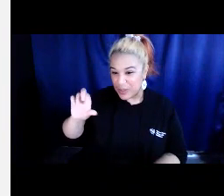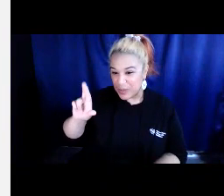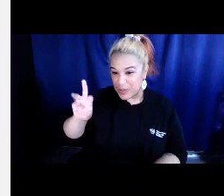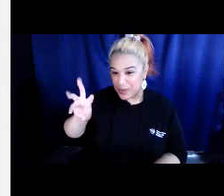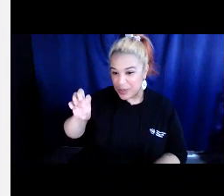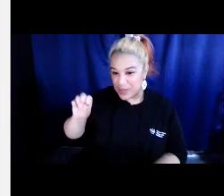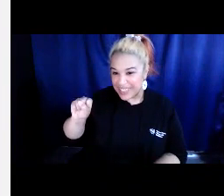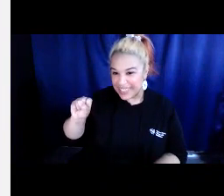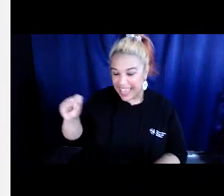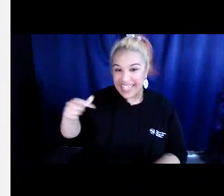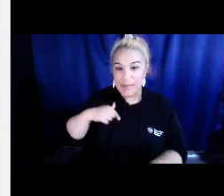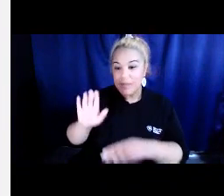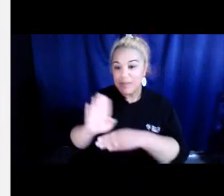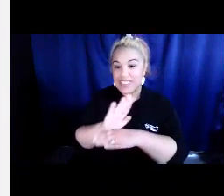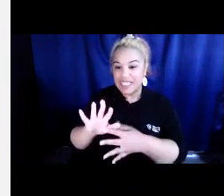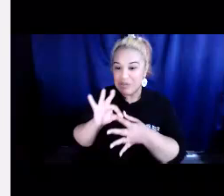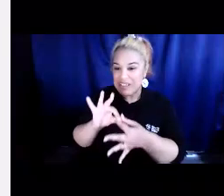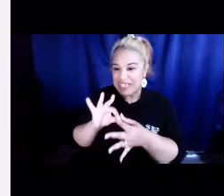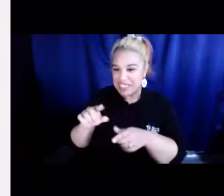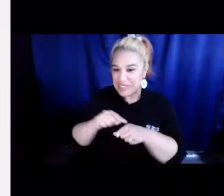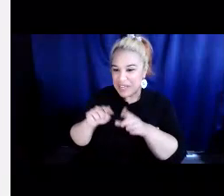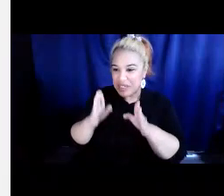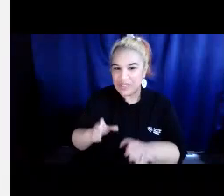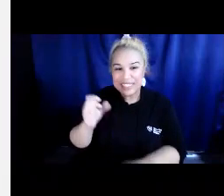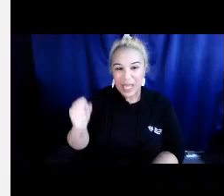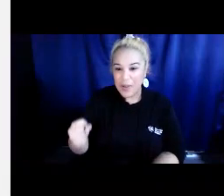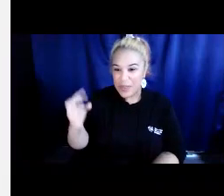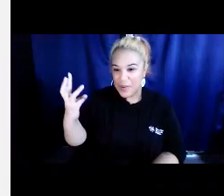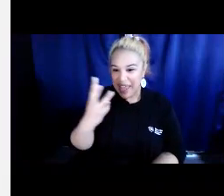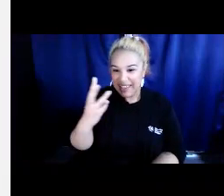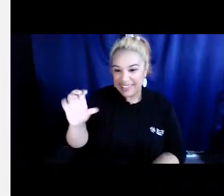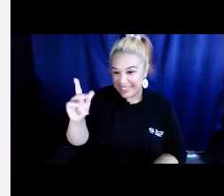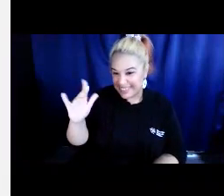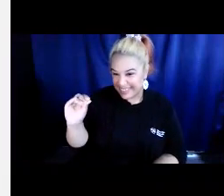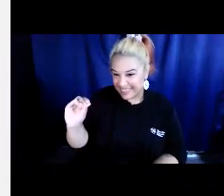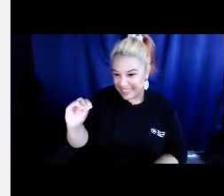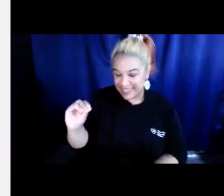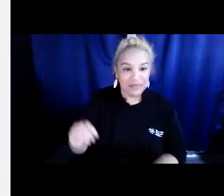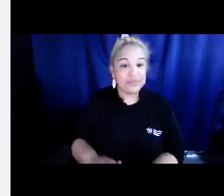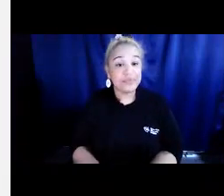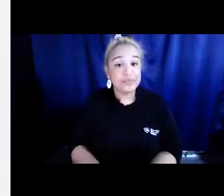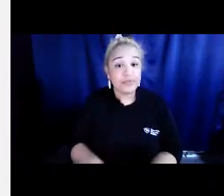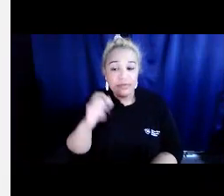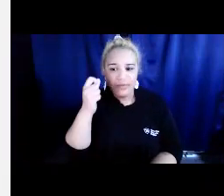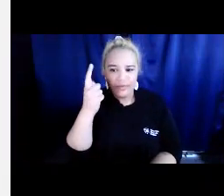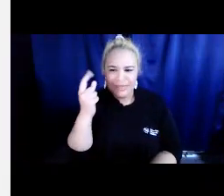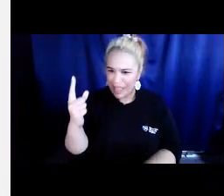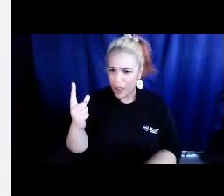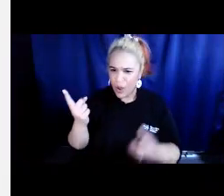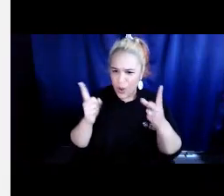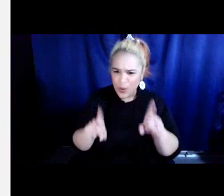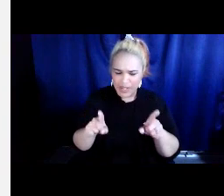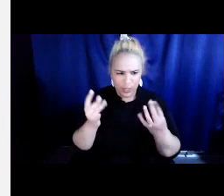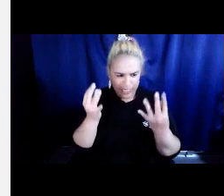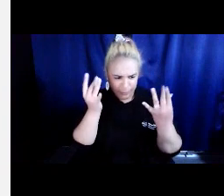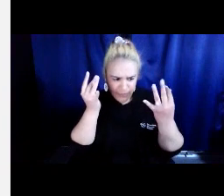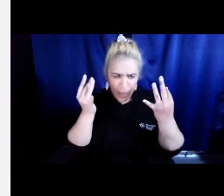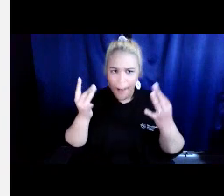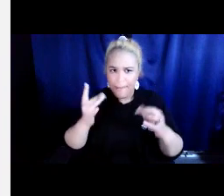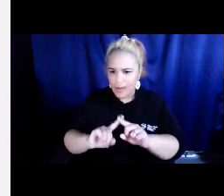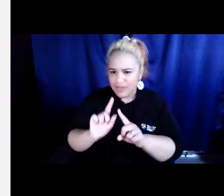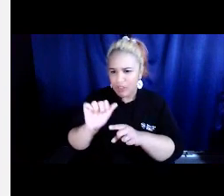from the start. For example, we use the accessibility checker that's built into Microsoft 365 to review the resource guide and